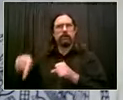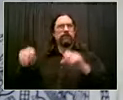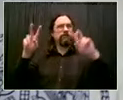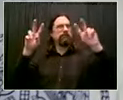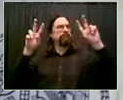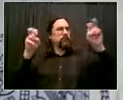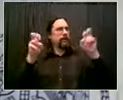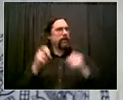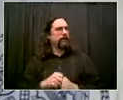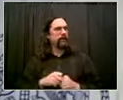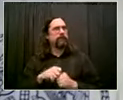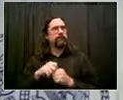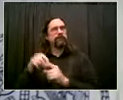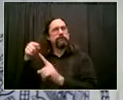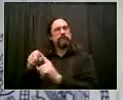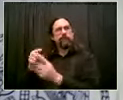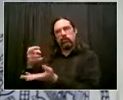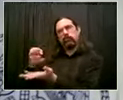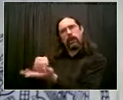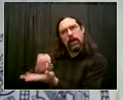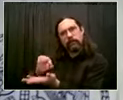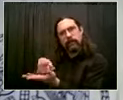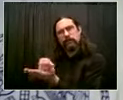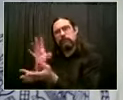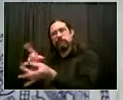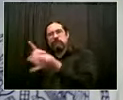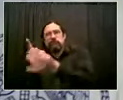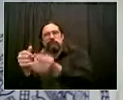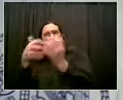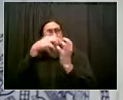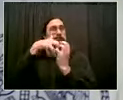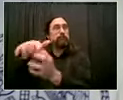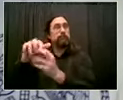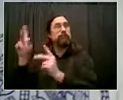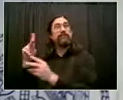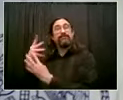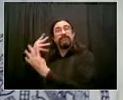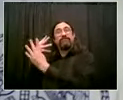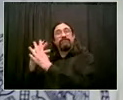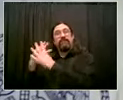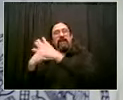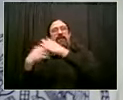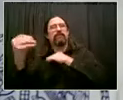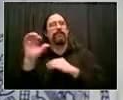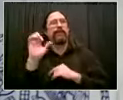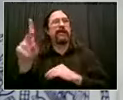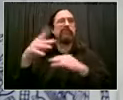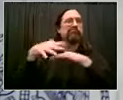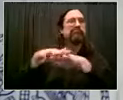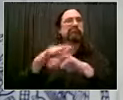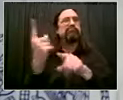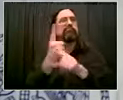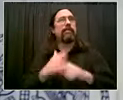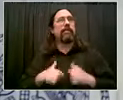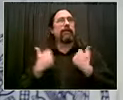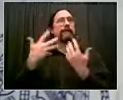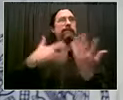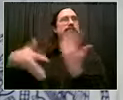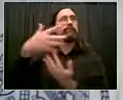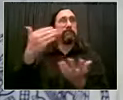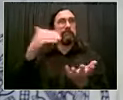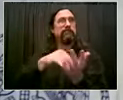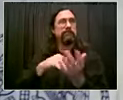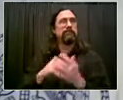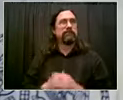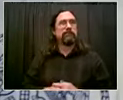people safe, everyone in the community safe. He is someone who has organized and fought for his community and now has gone to the Assembly